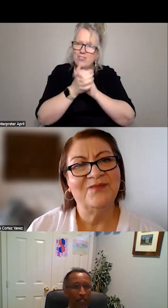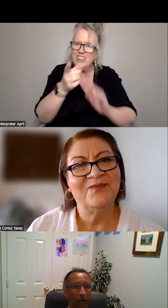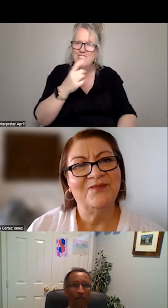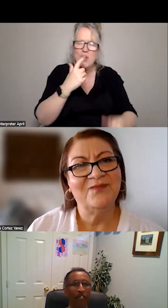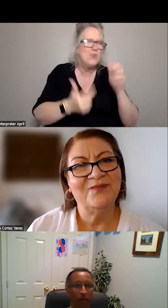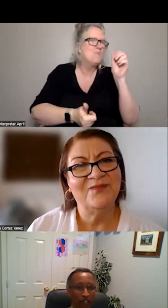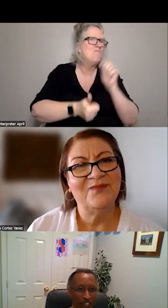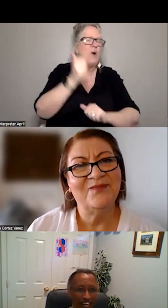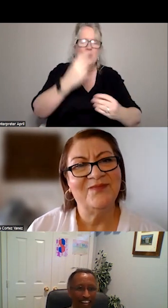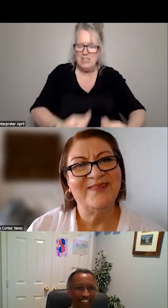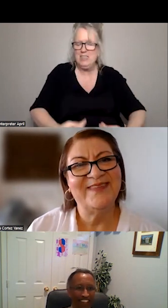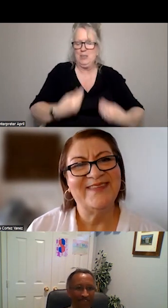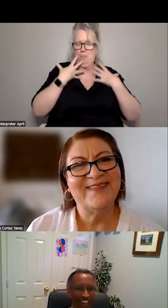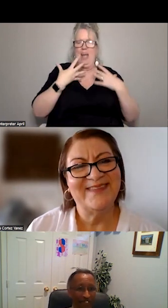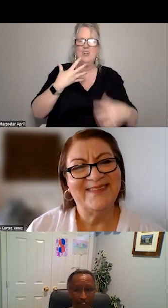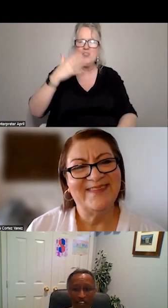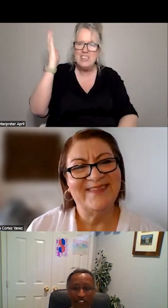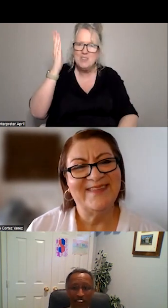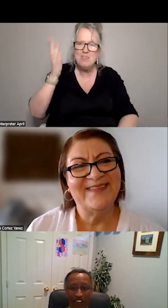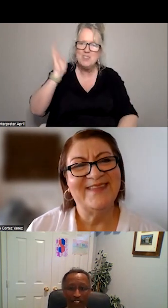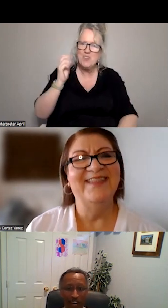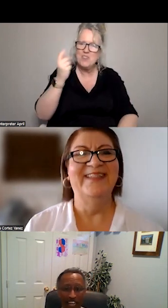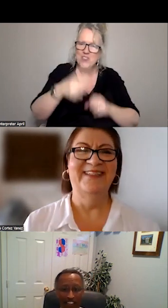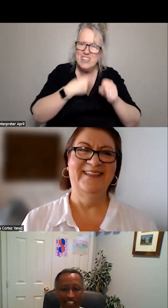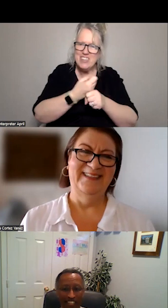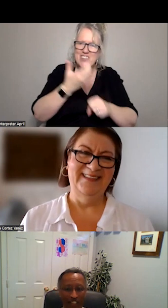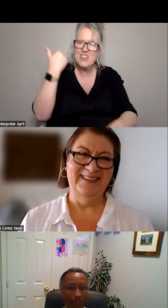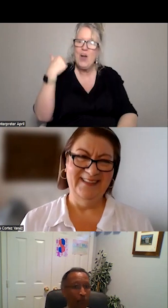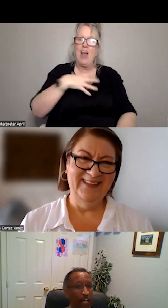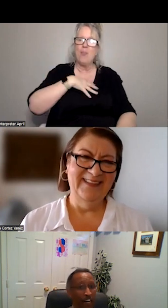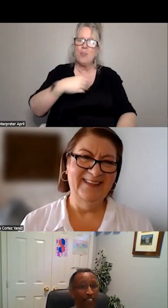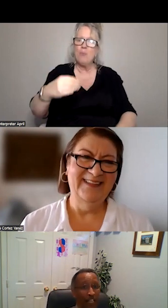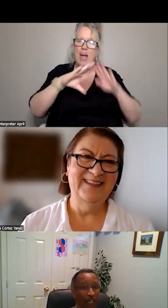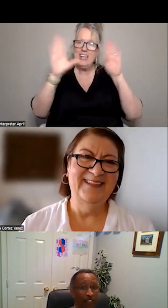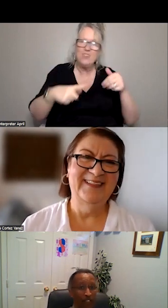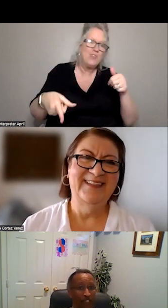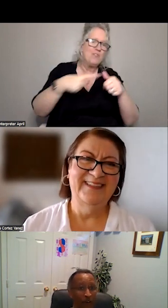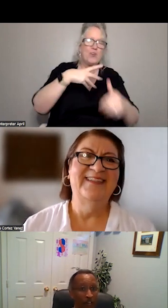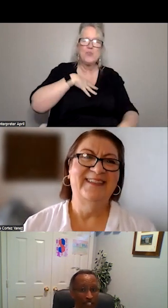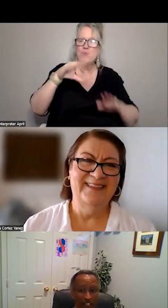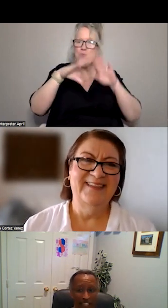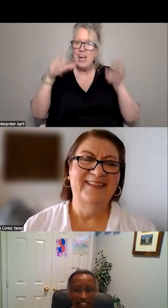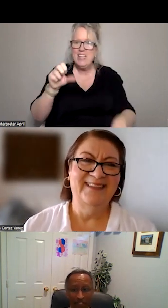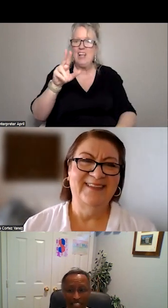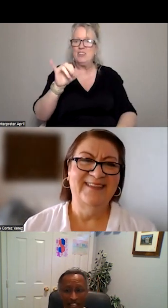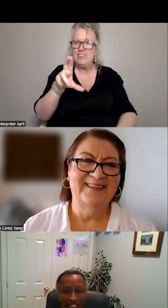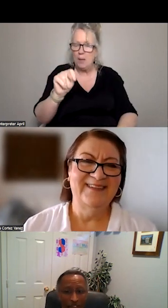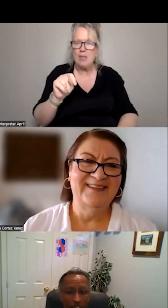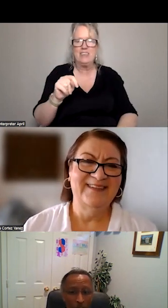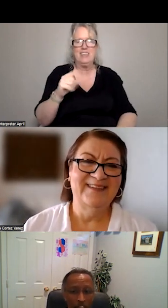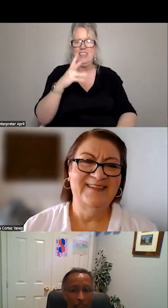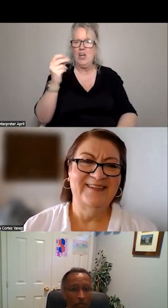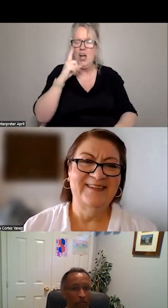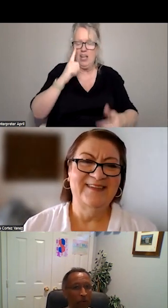most inspiring speakers back a few years ago at the White House, at the first White House Summit, we recall, on